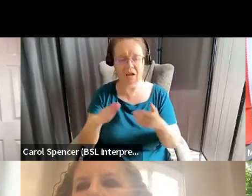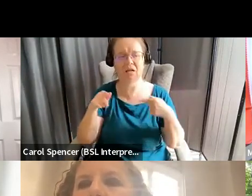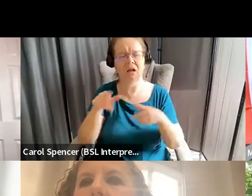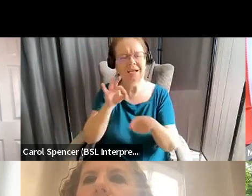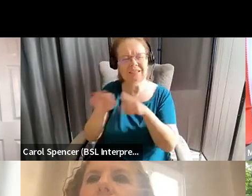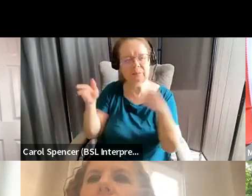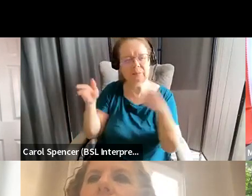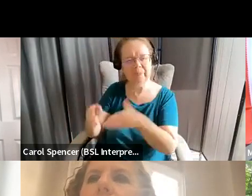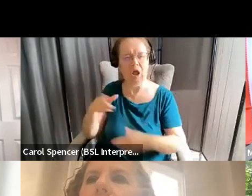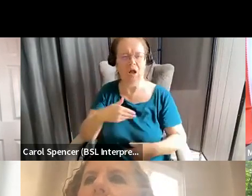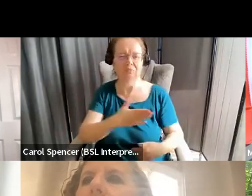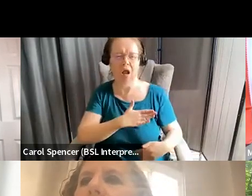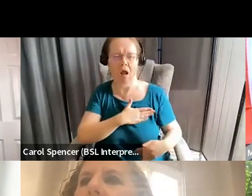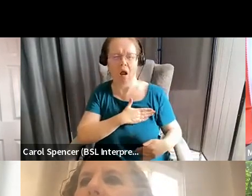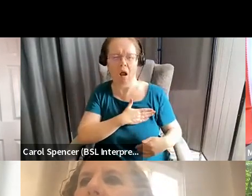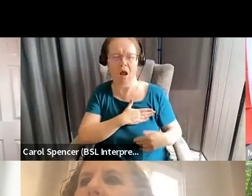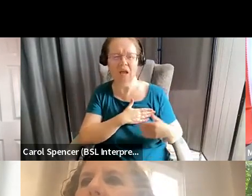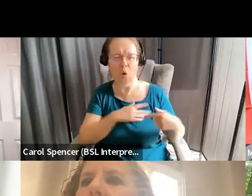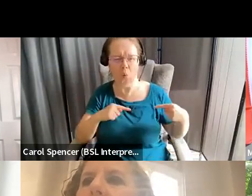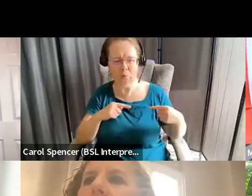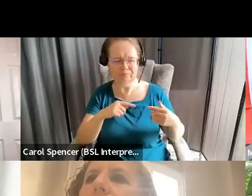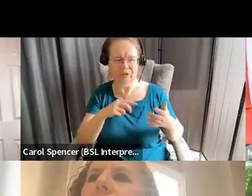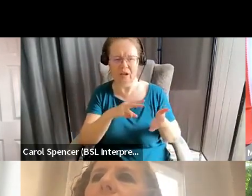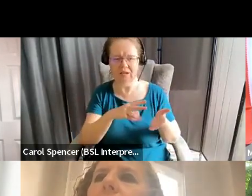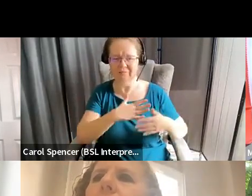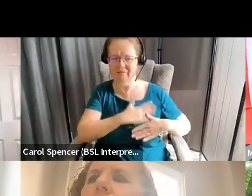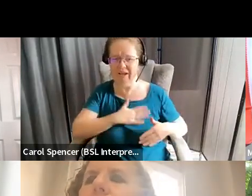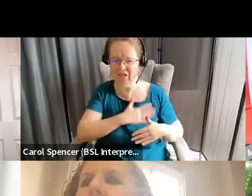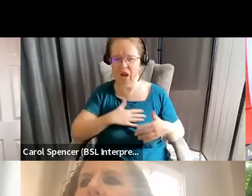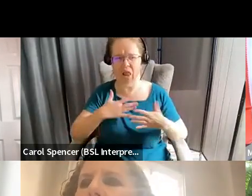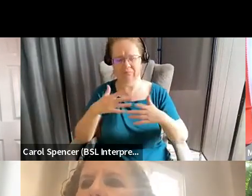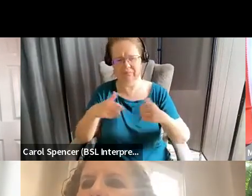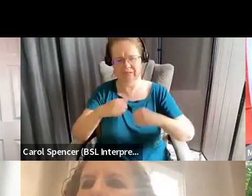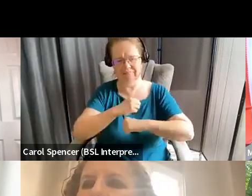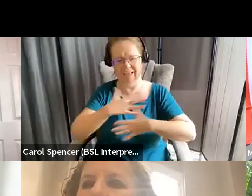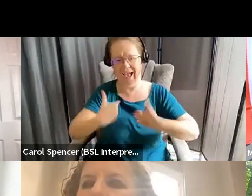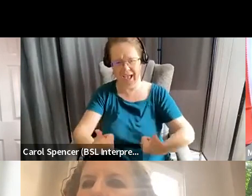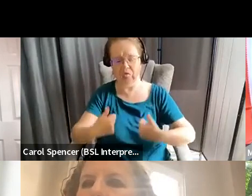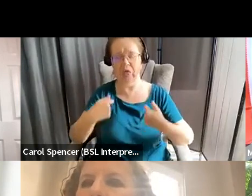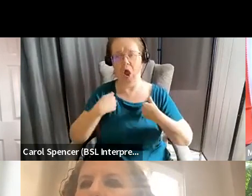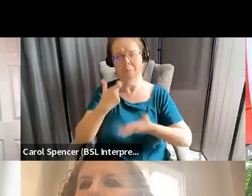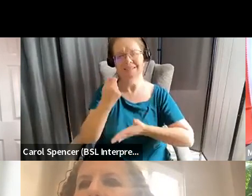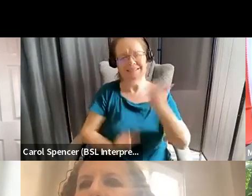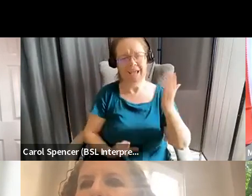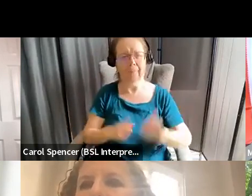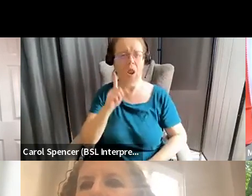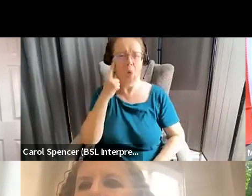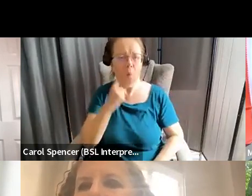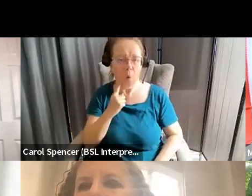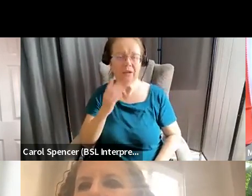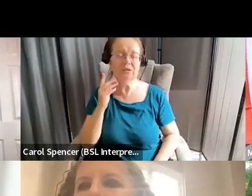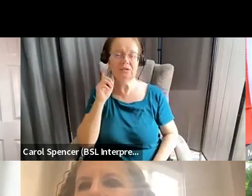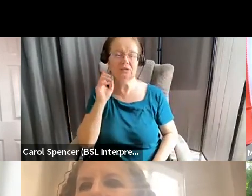the cardiovascular health space. I'm a disabled white woman with